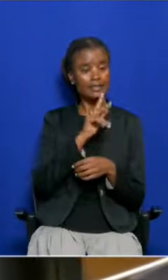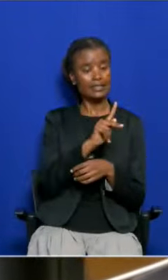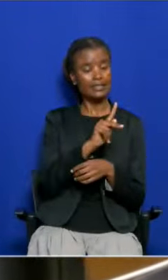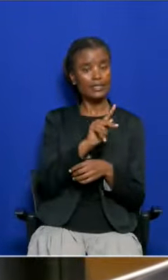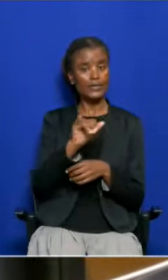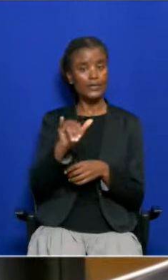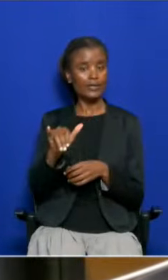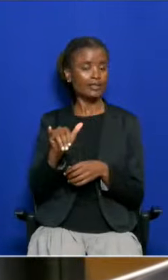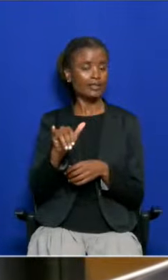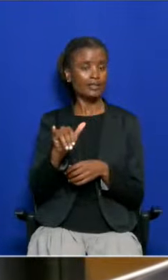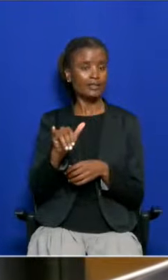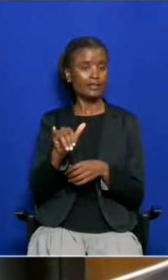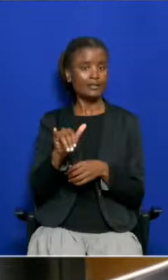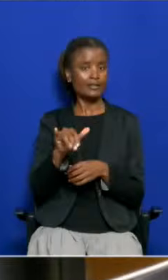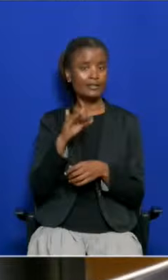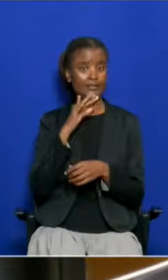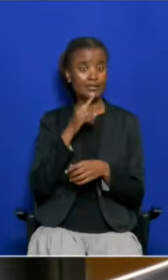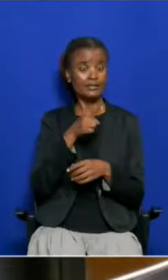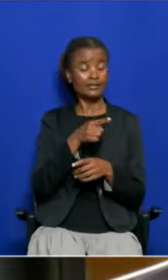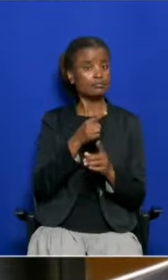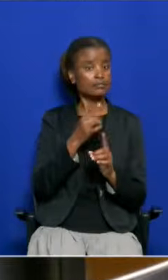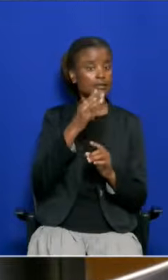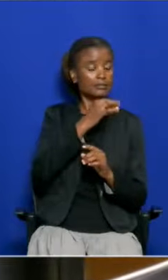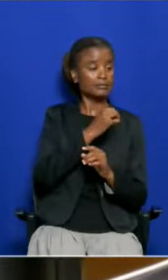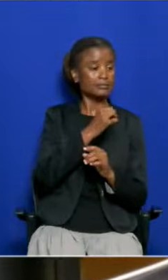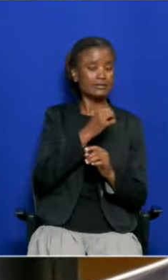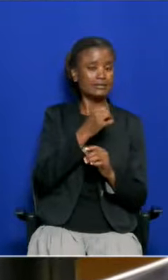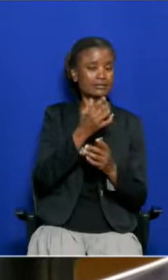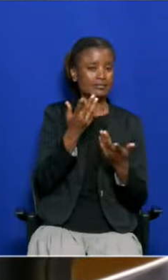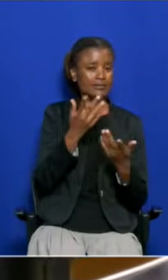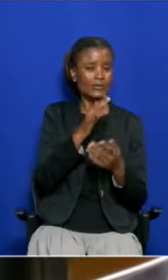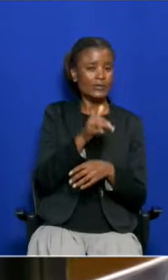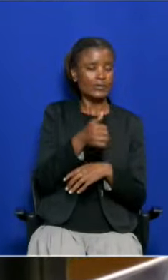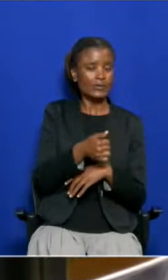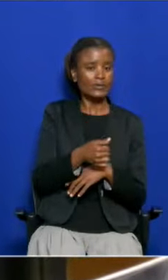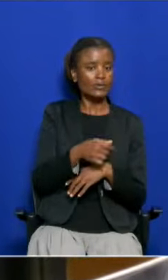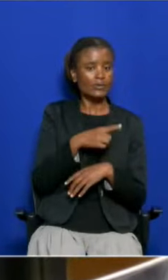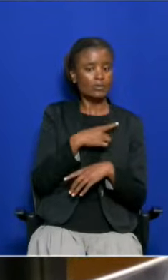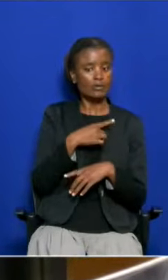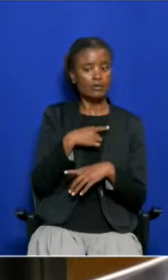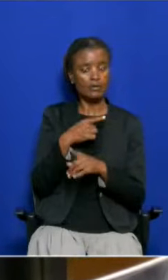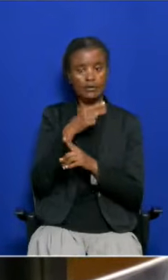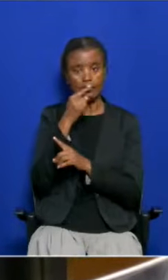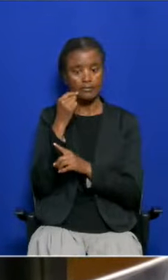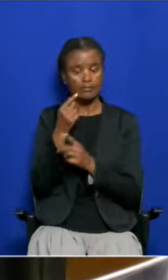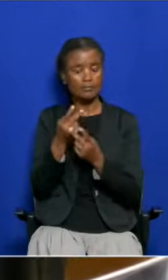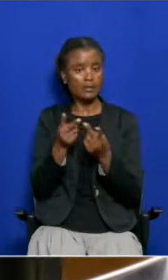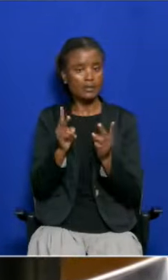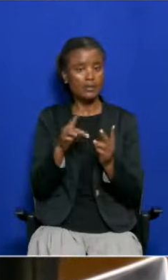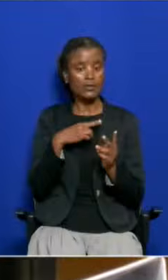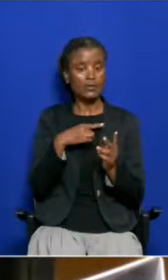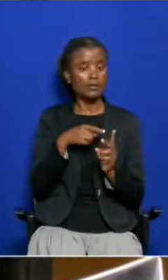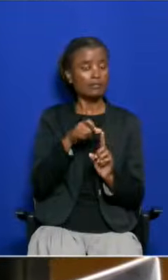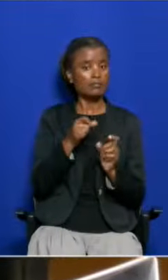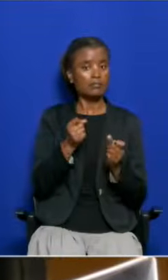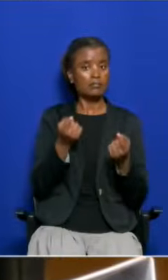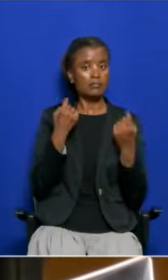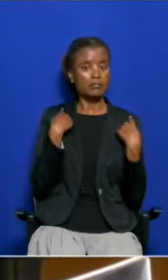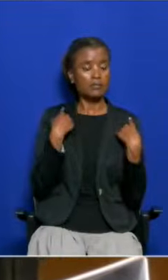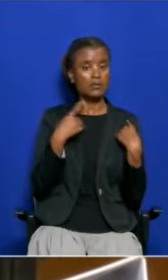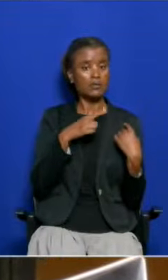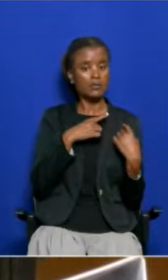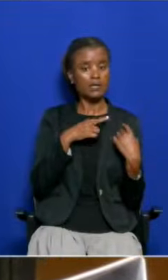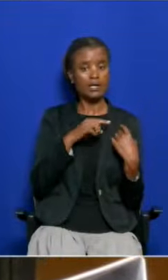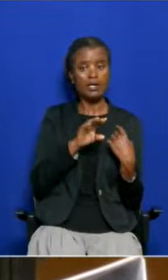named Kyalami the way they chose to name it. And one doesn't understand why they did not ask the